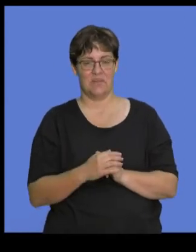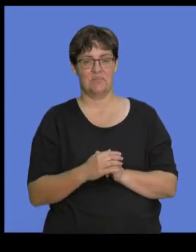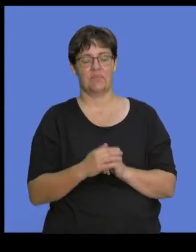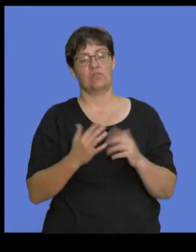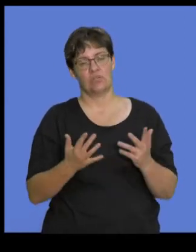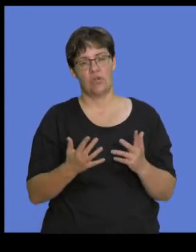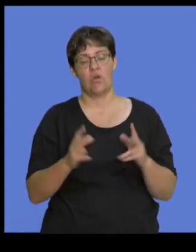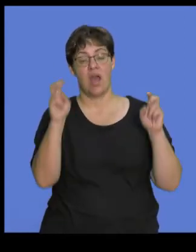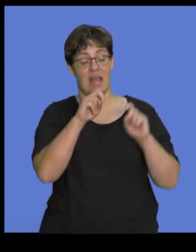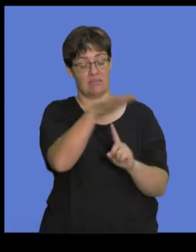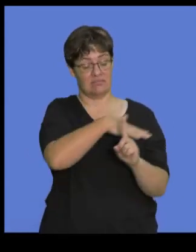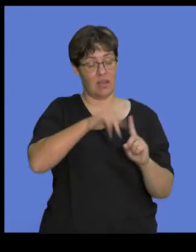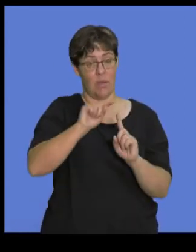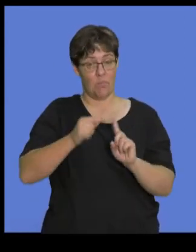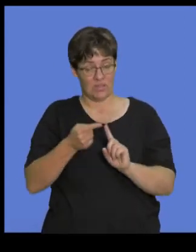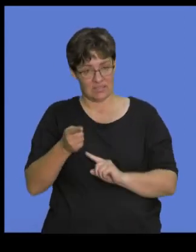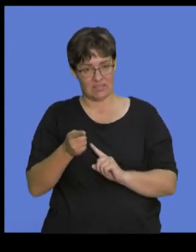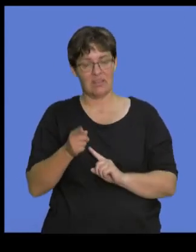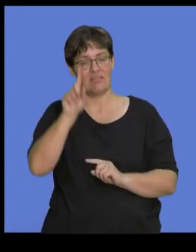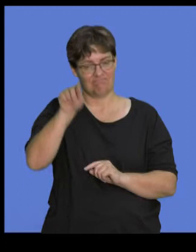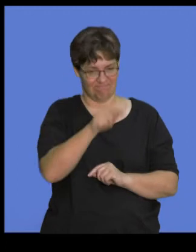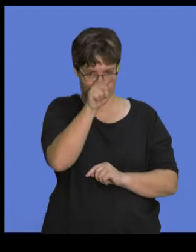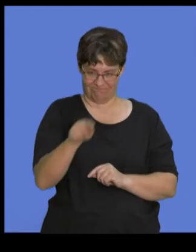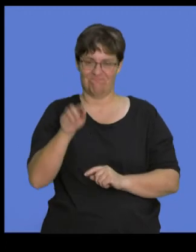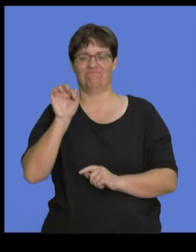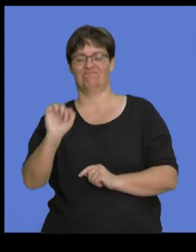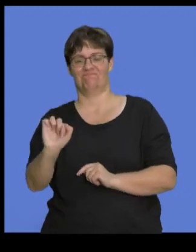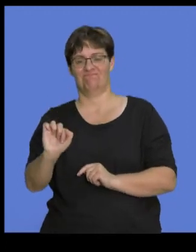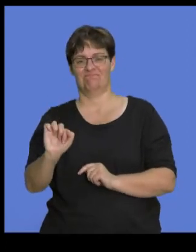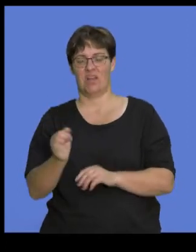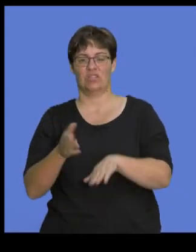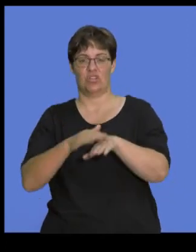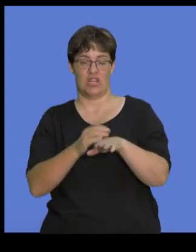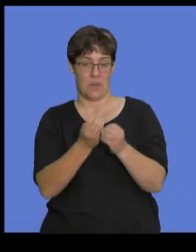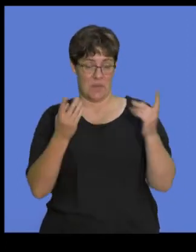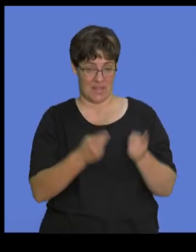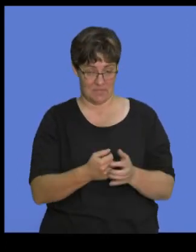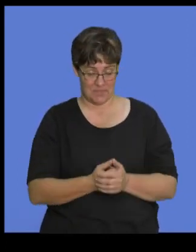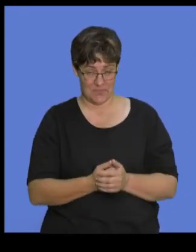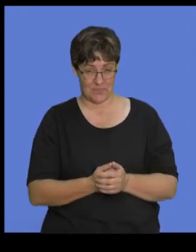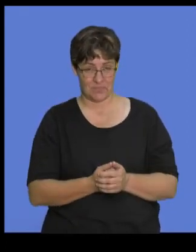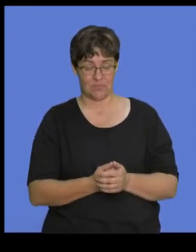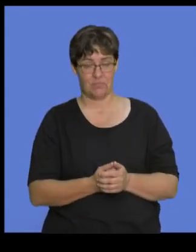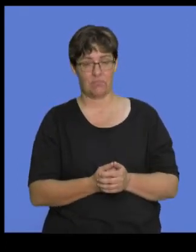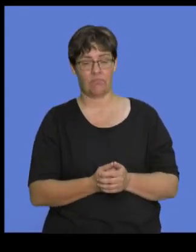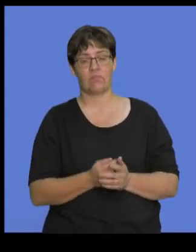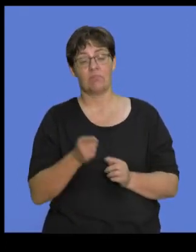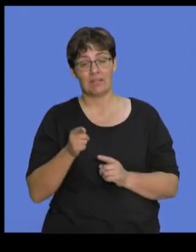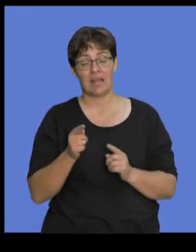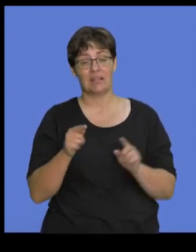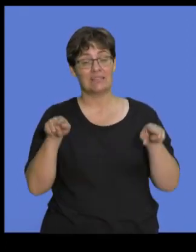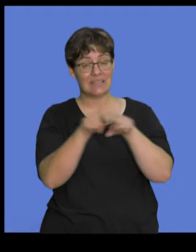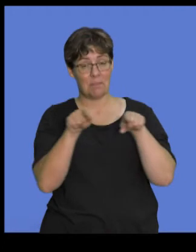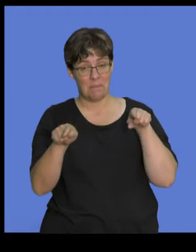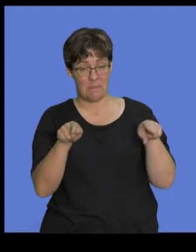So electric field at a point is directly proportional to the magnitude of the charge that creates the field. But remember, direct proportion, it